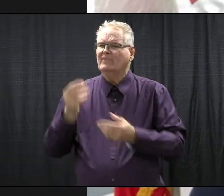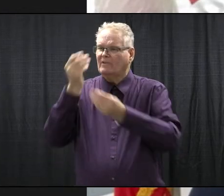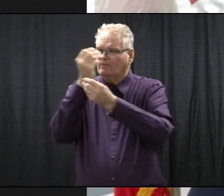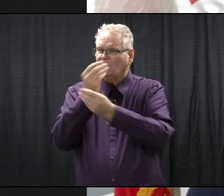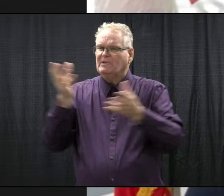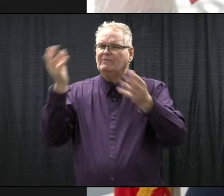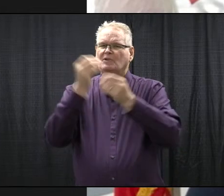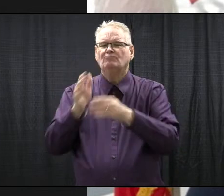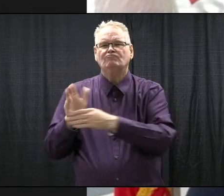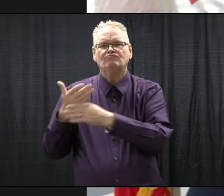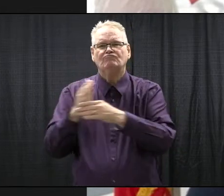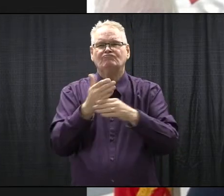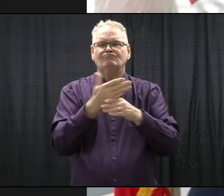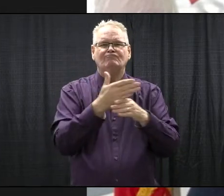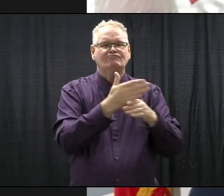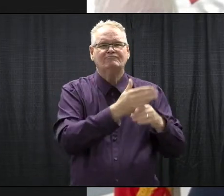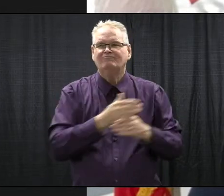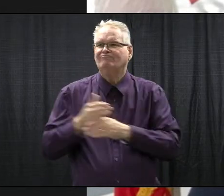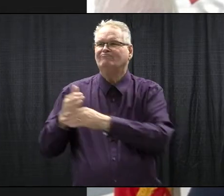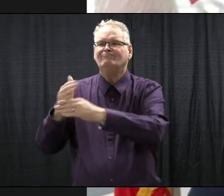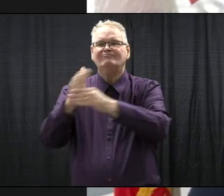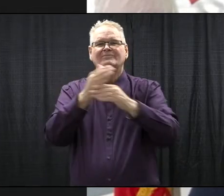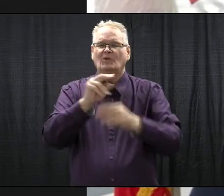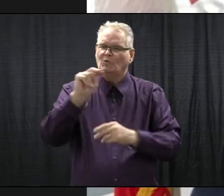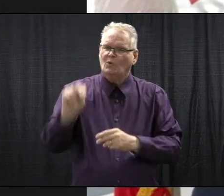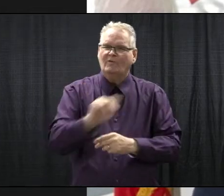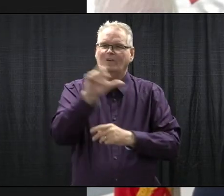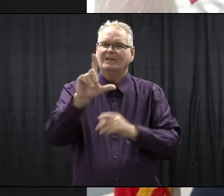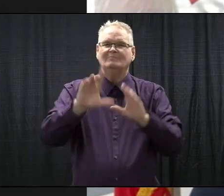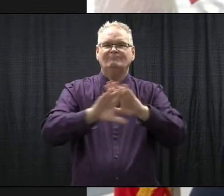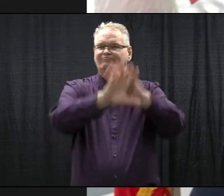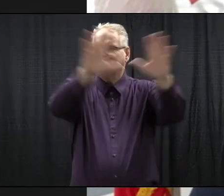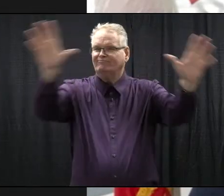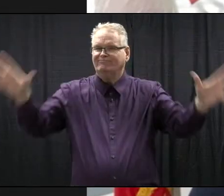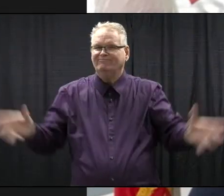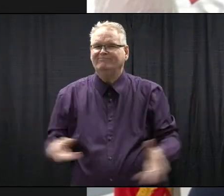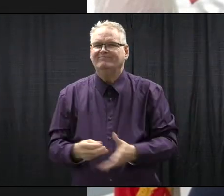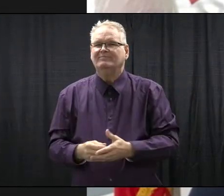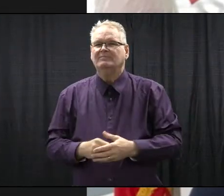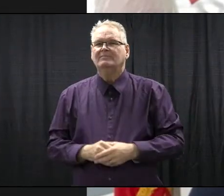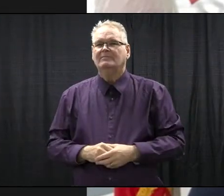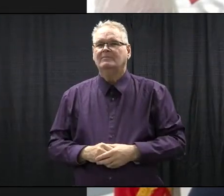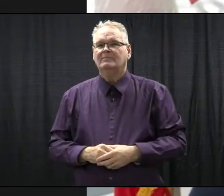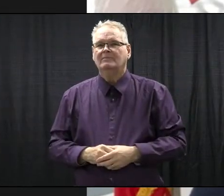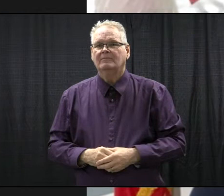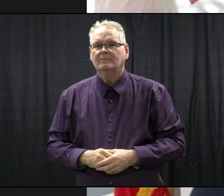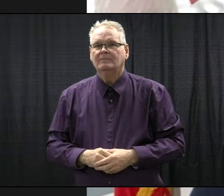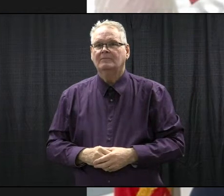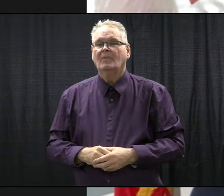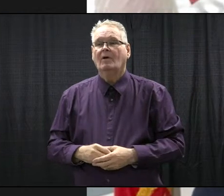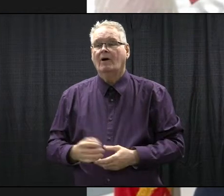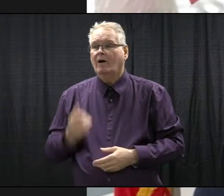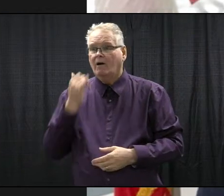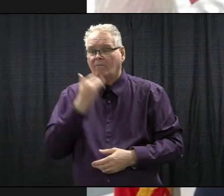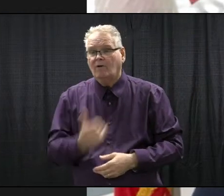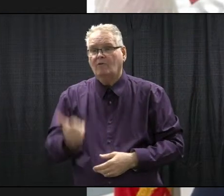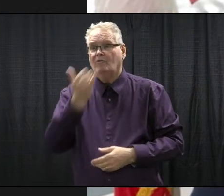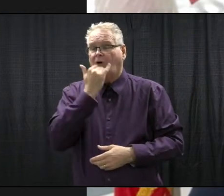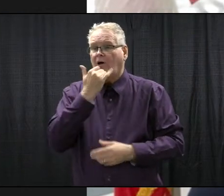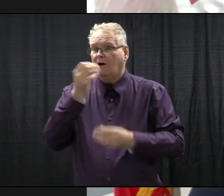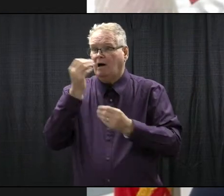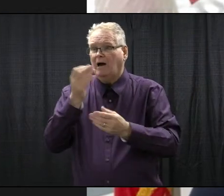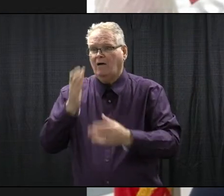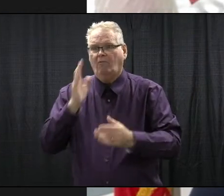other jurisdictions right now how misinformation can be a major barrier in getting vaccines, our